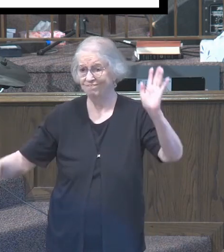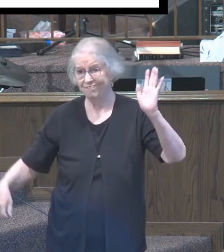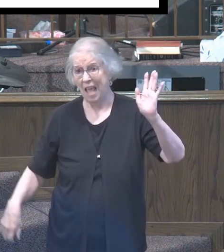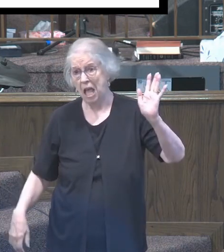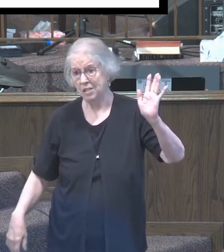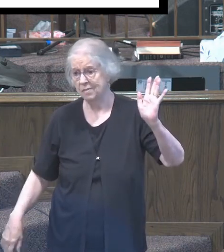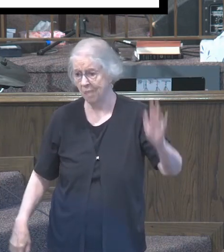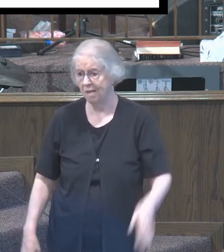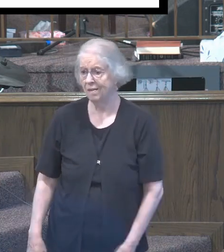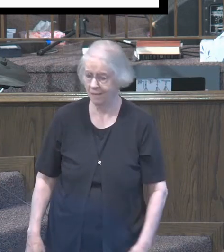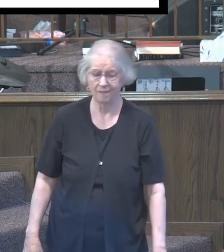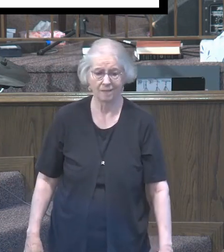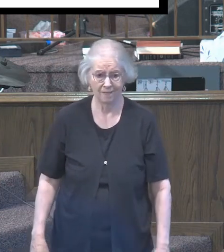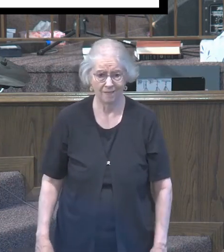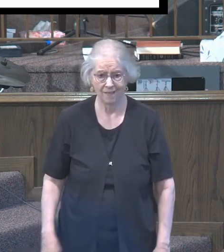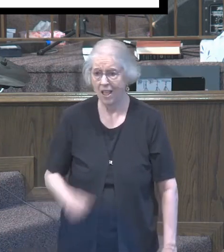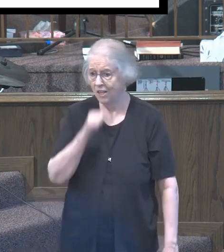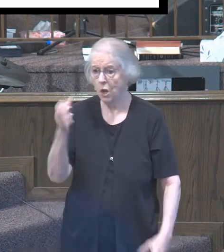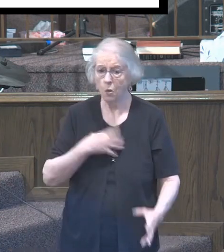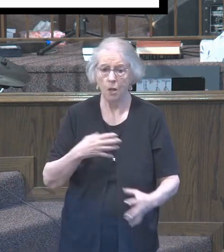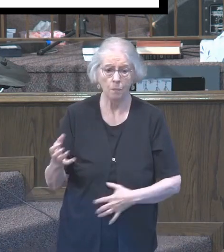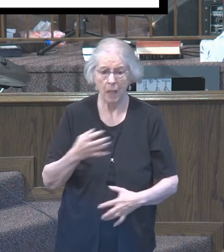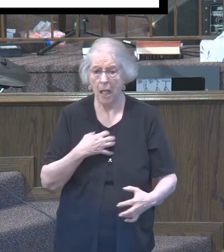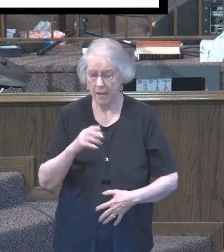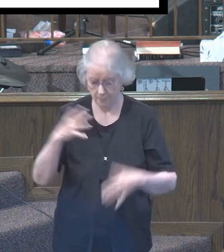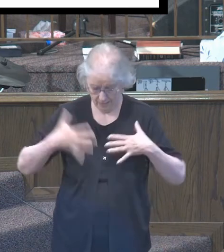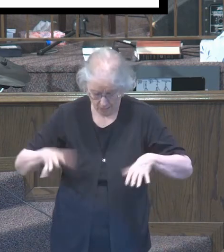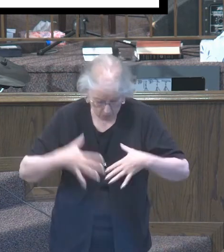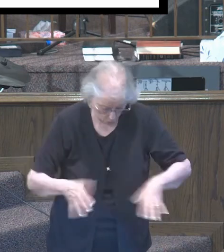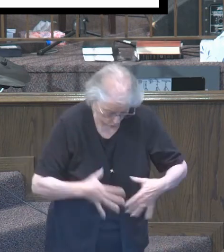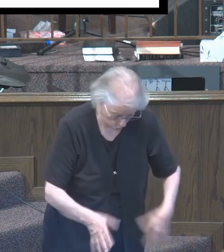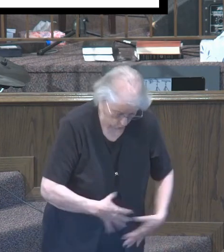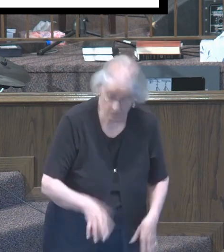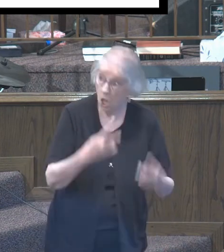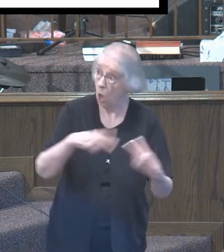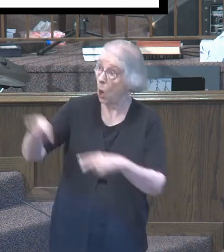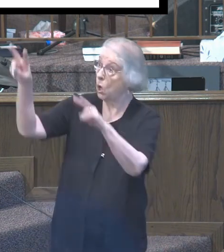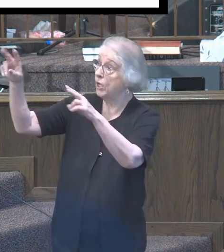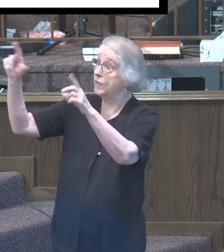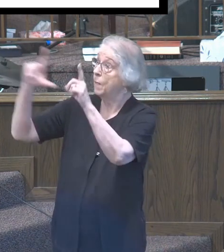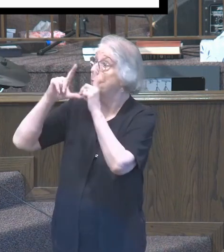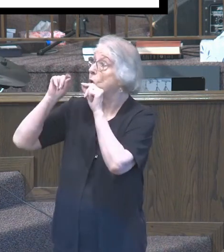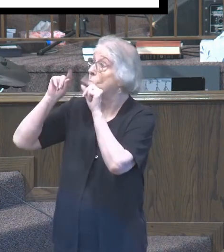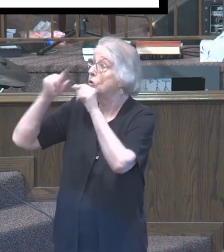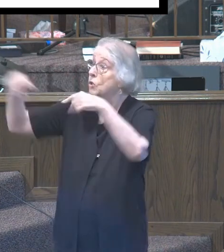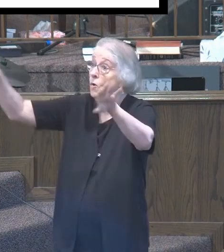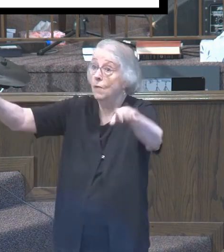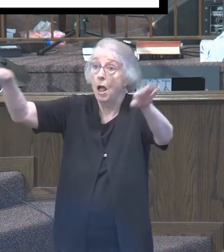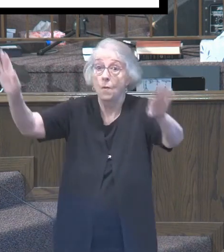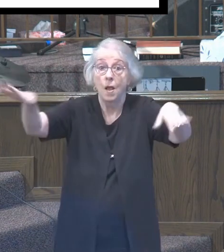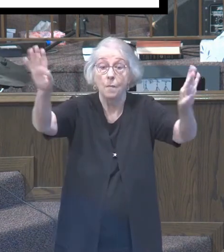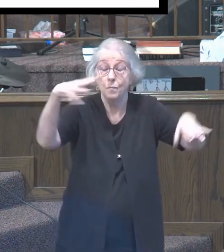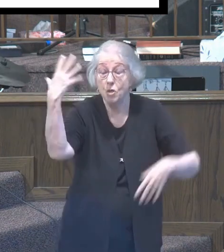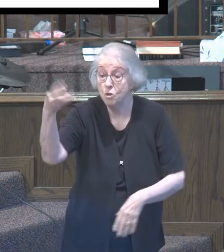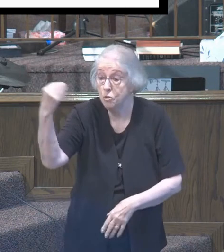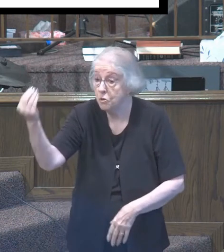appearance than the clothes you hang on your body. Look at the birds, free and unfettered, not